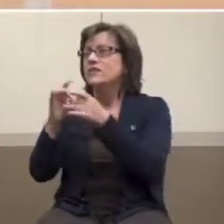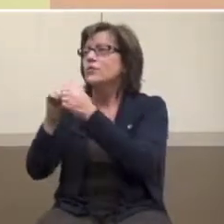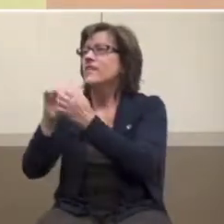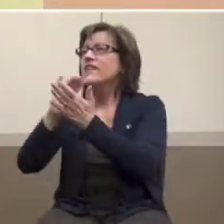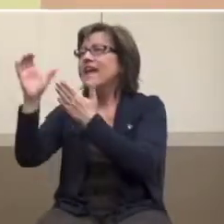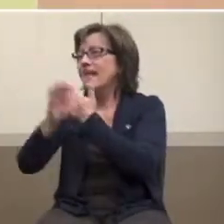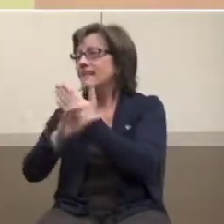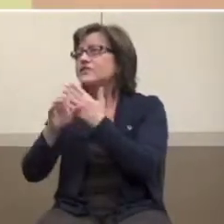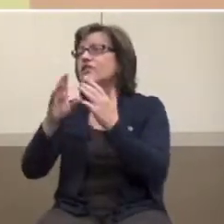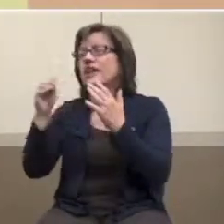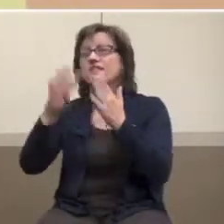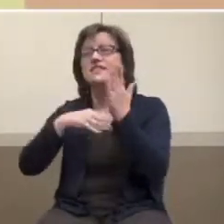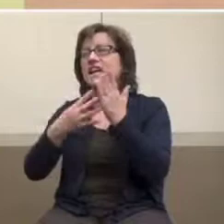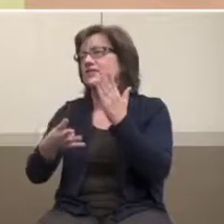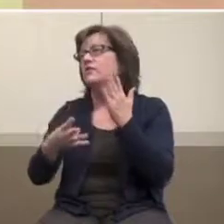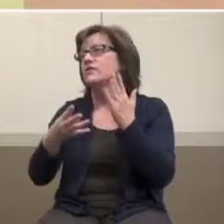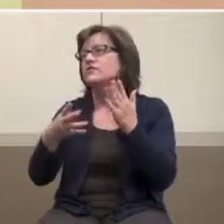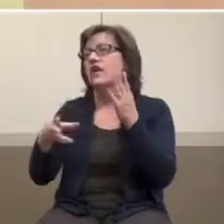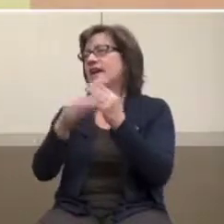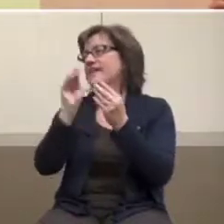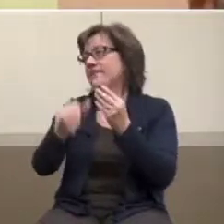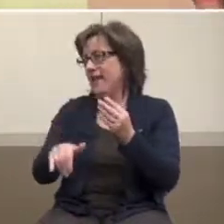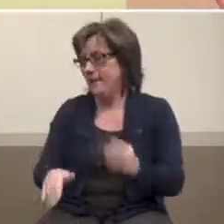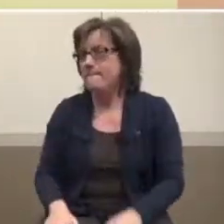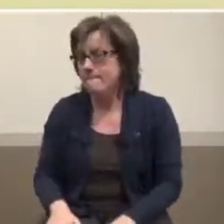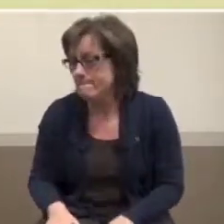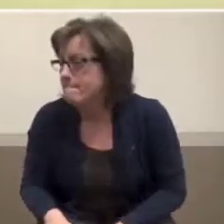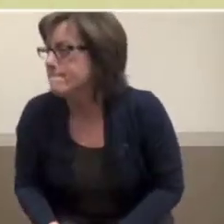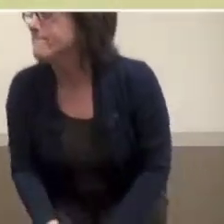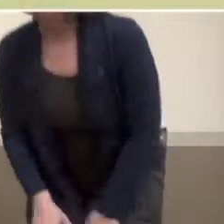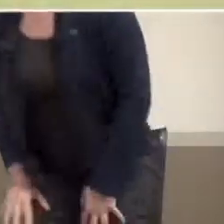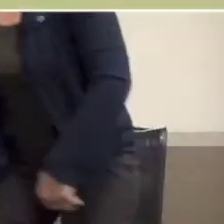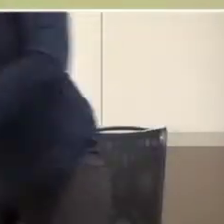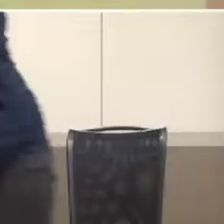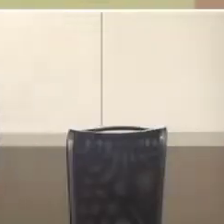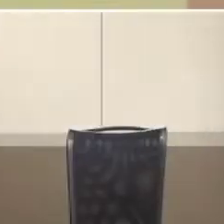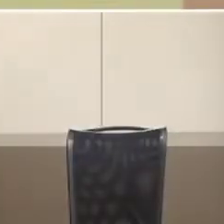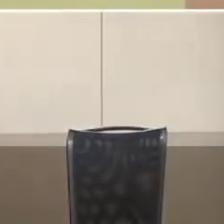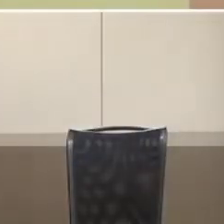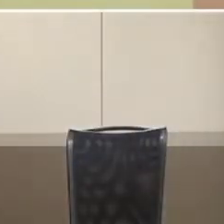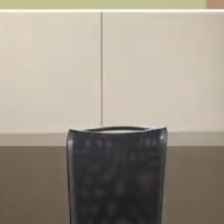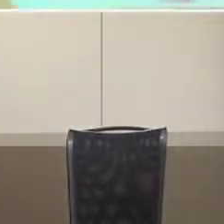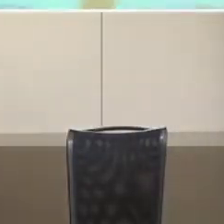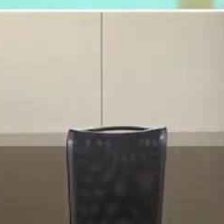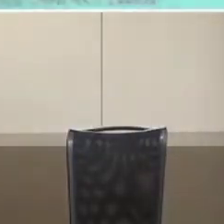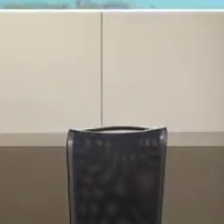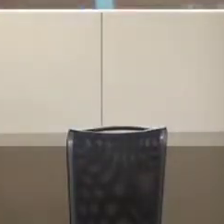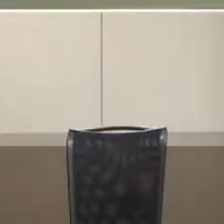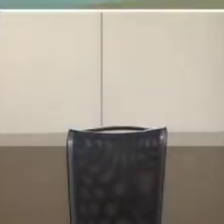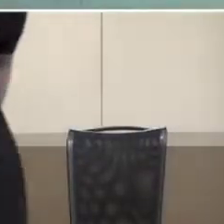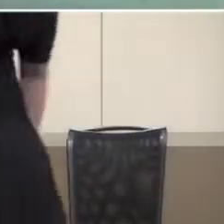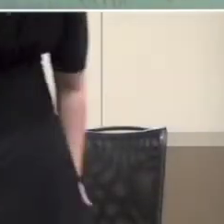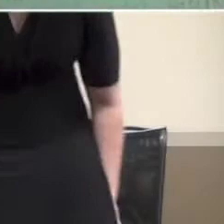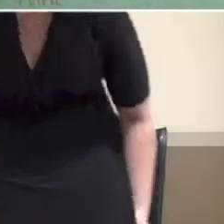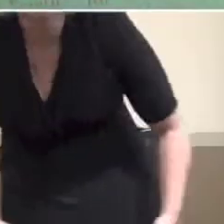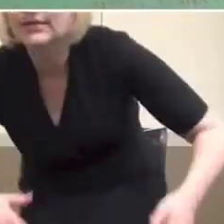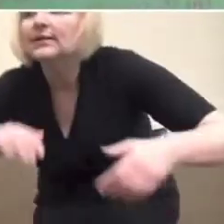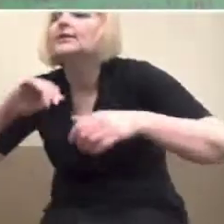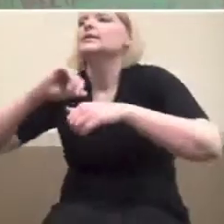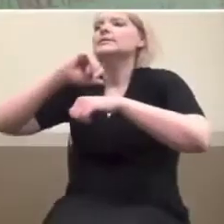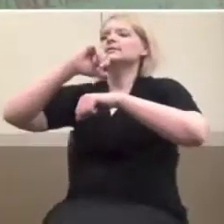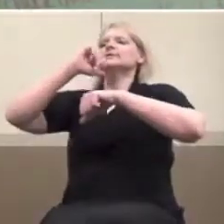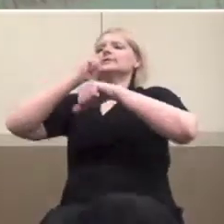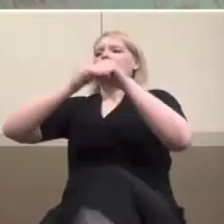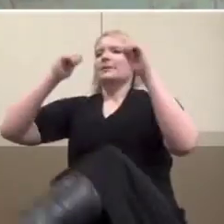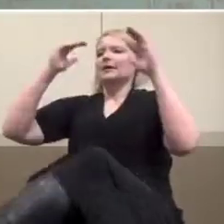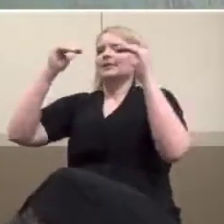and the schedule, so I want to throw that in there. Also setting expectations with an outline for the day. Today